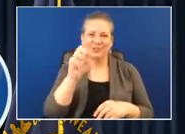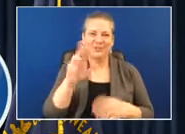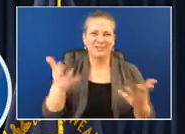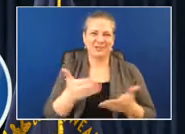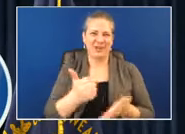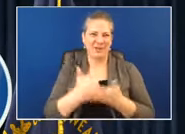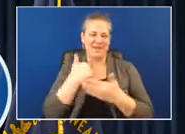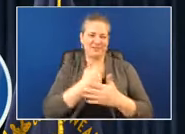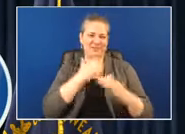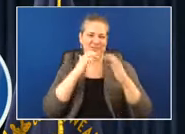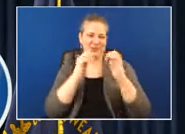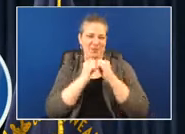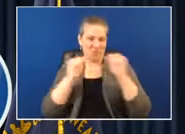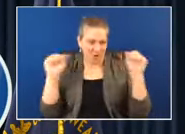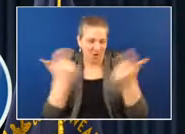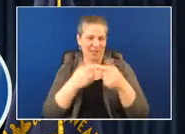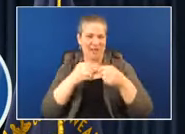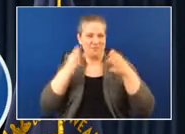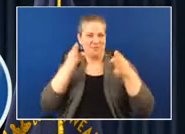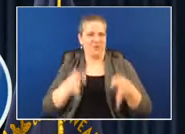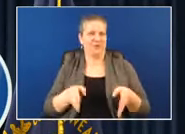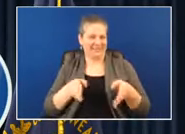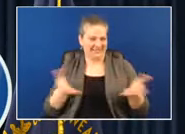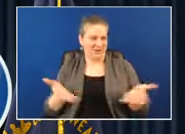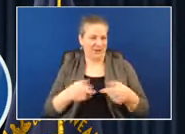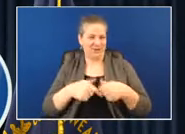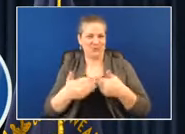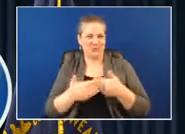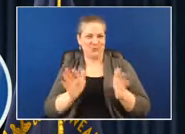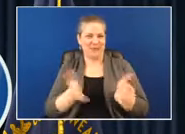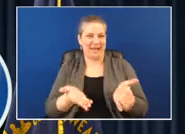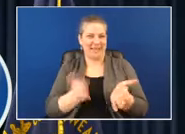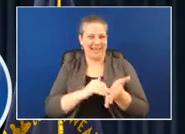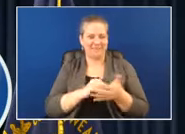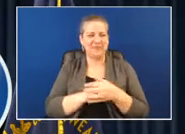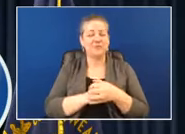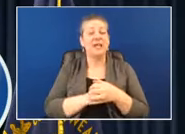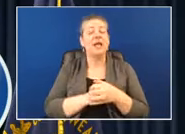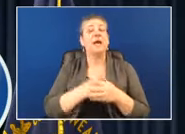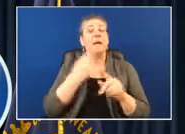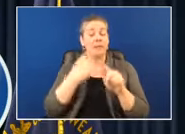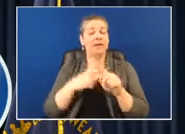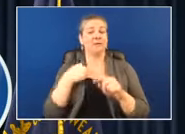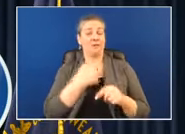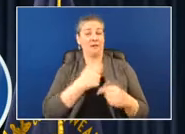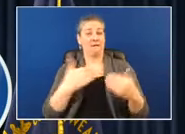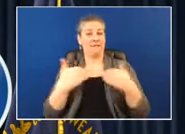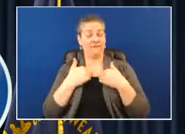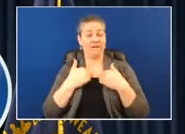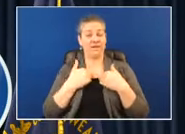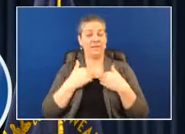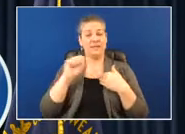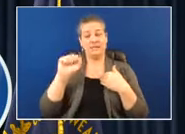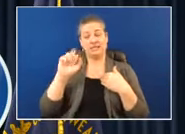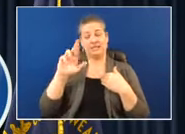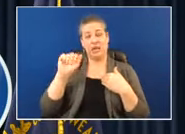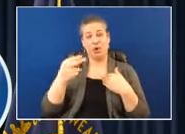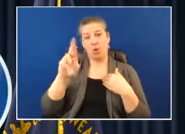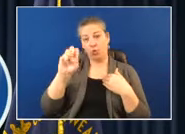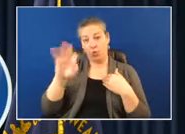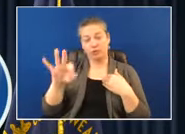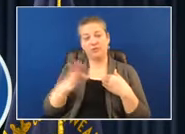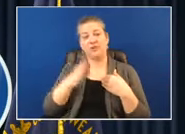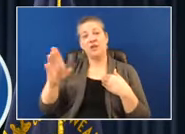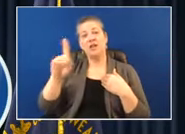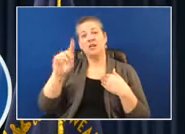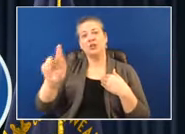with everybody in person in this room once again. Additionally, we have Sarah Roof, Dr. Shelley Motes, and